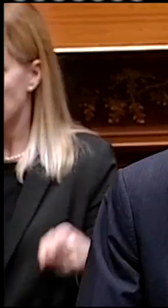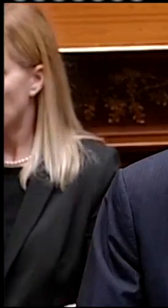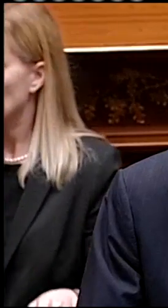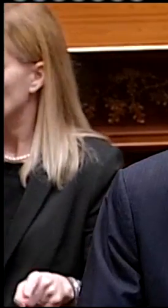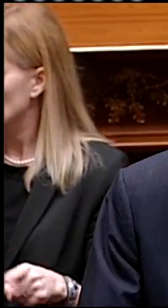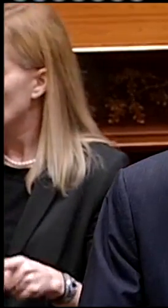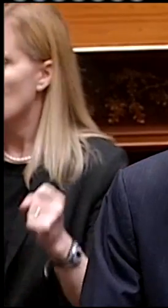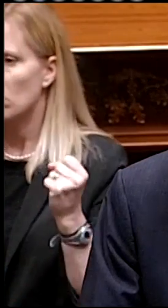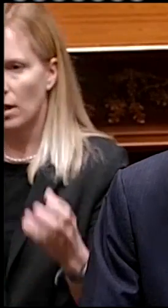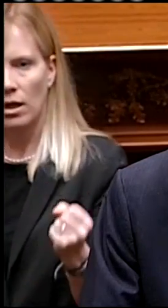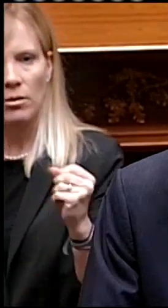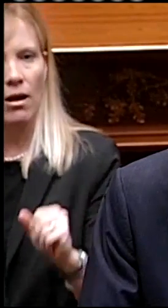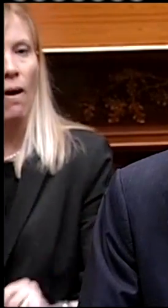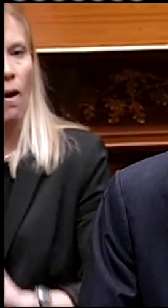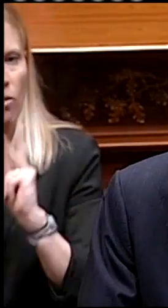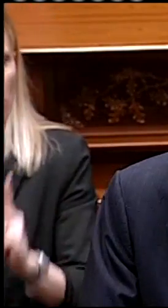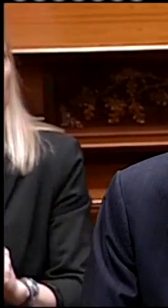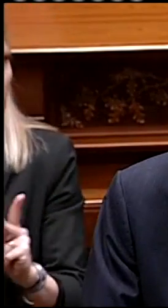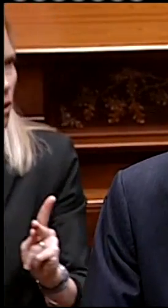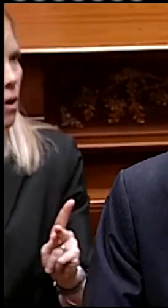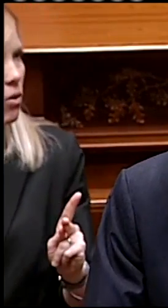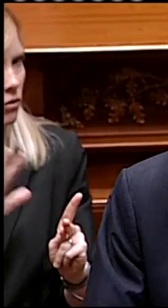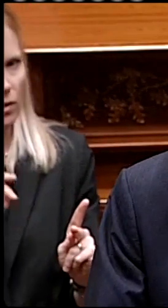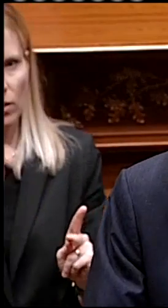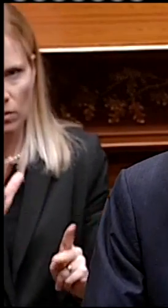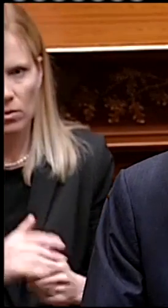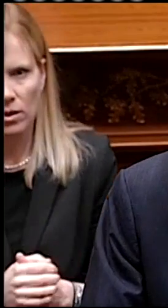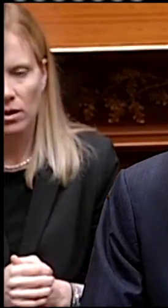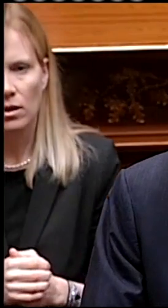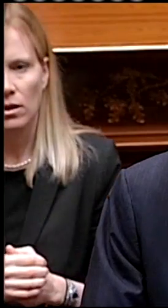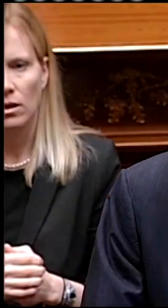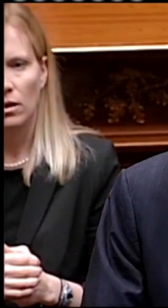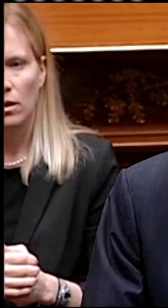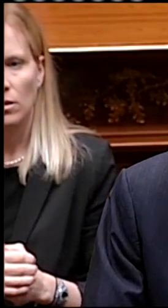to countless others throughout our state.